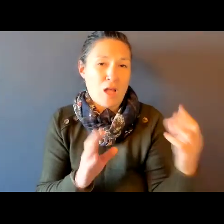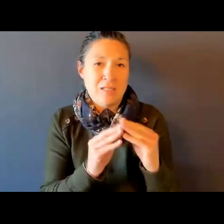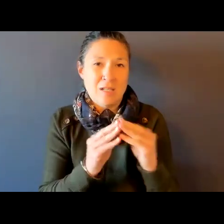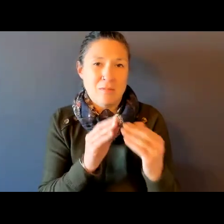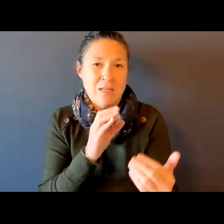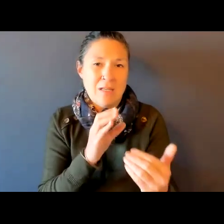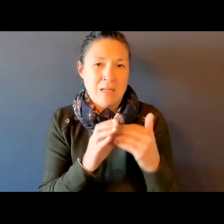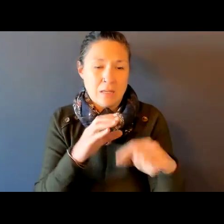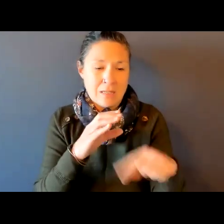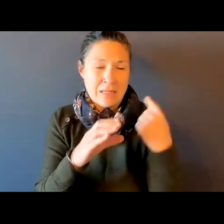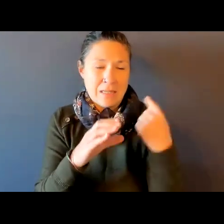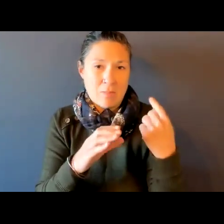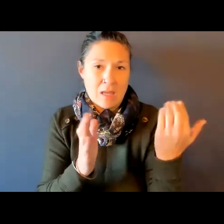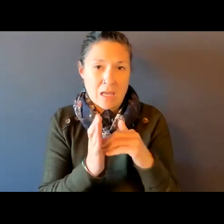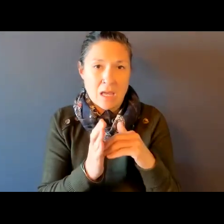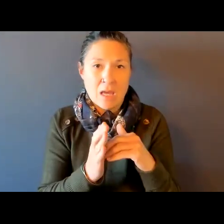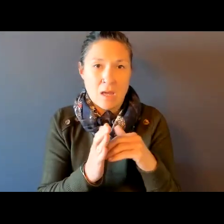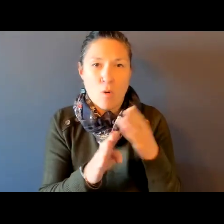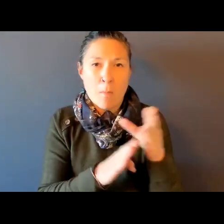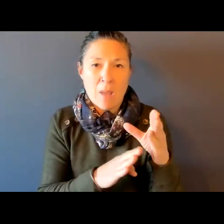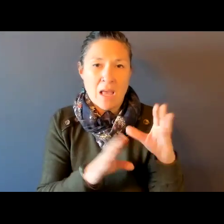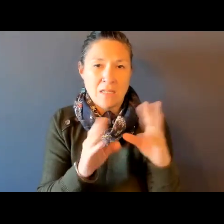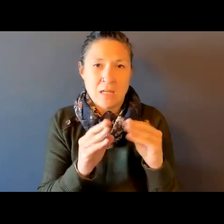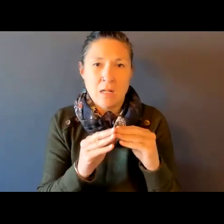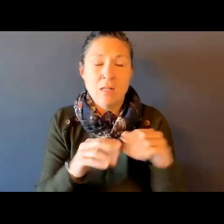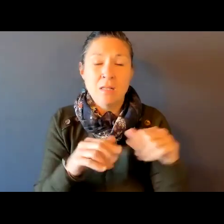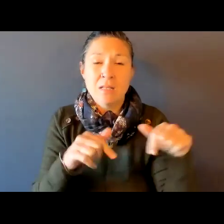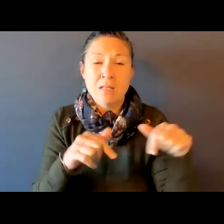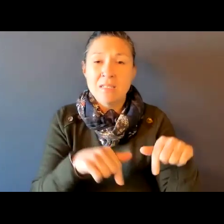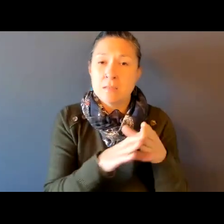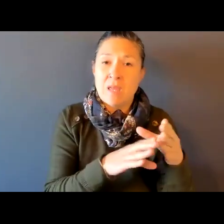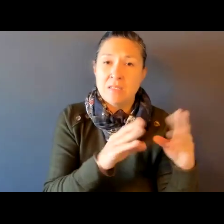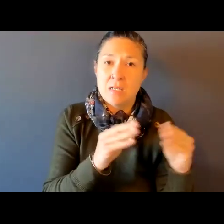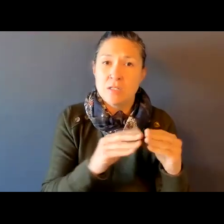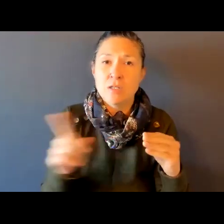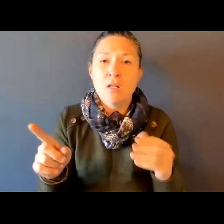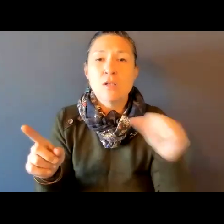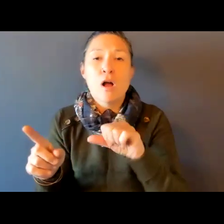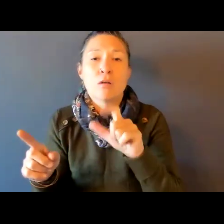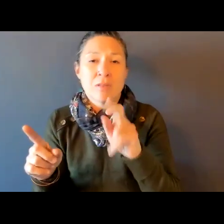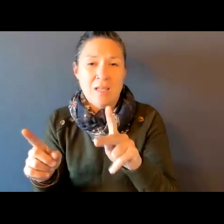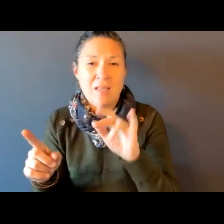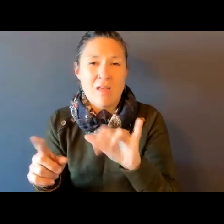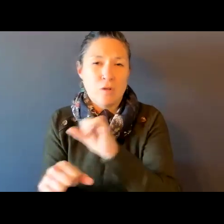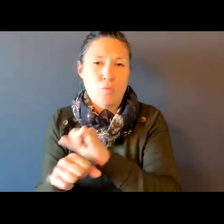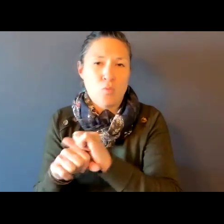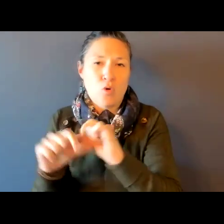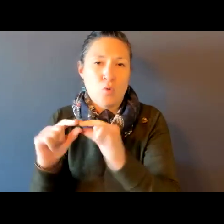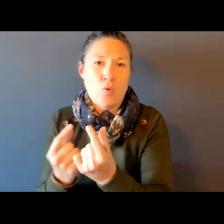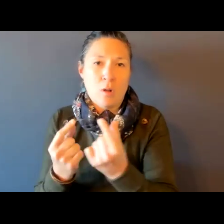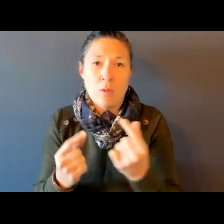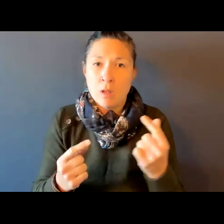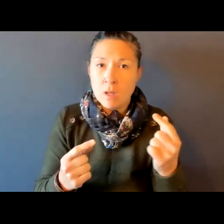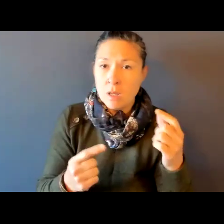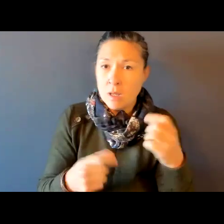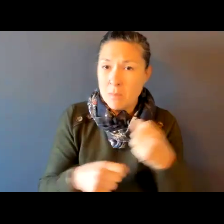Yes, so you are in the main session right now. It was the working group. Okay, so I'm okay. Am I in the right